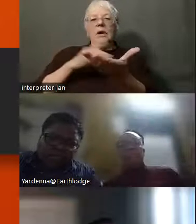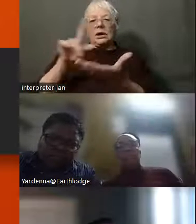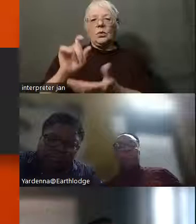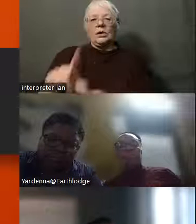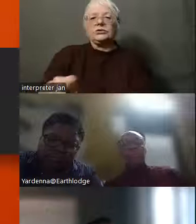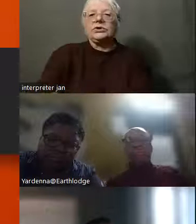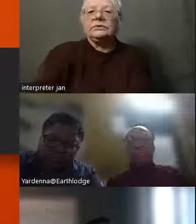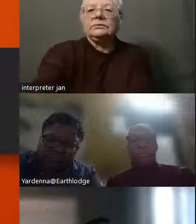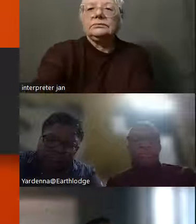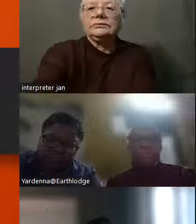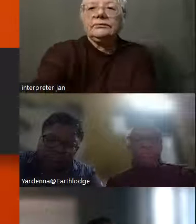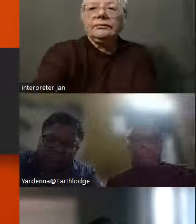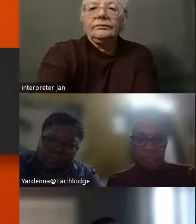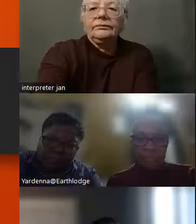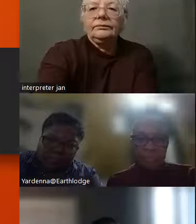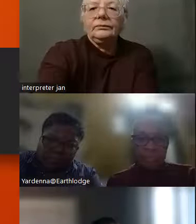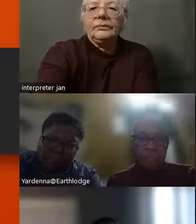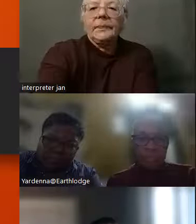Thank you.